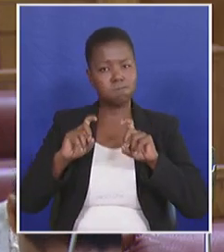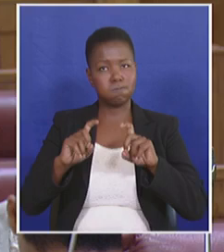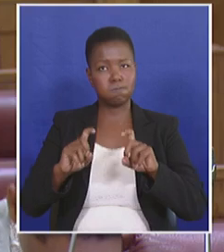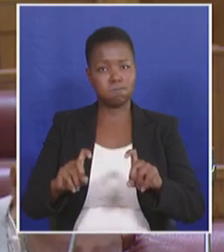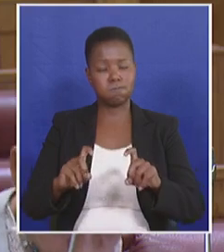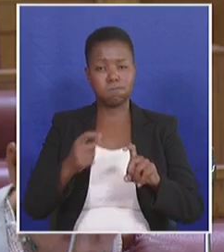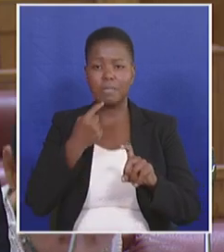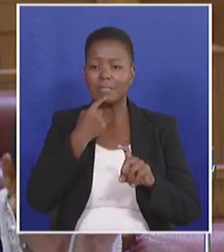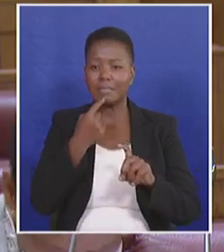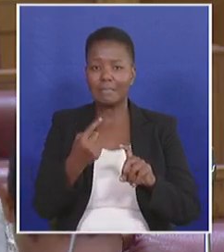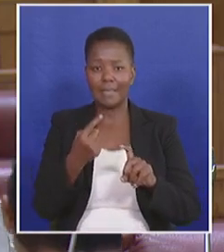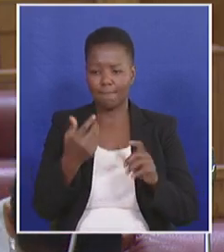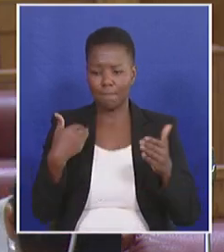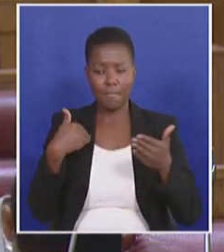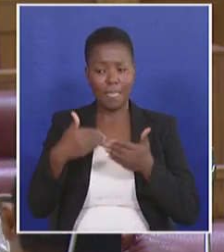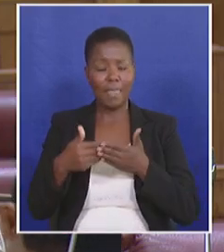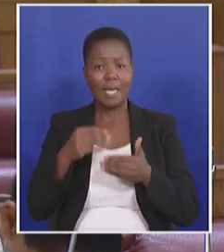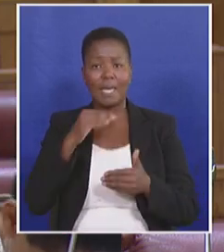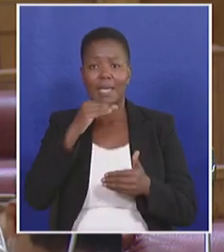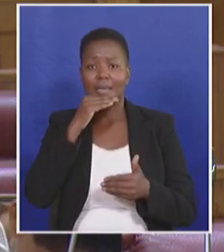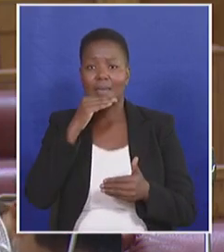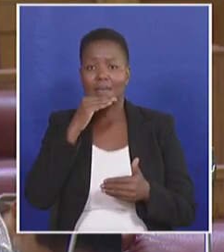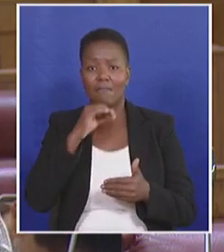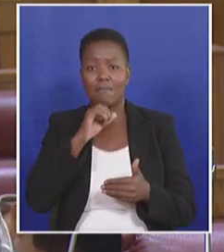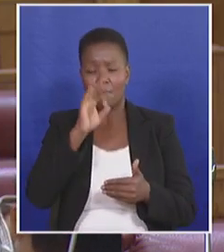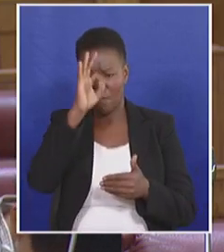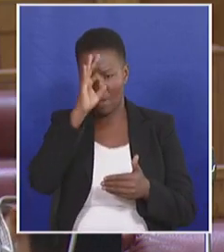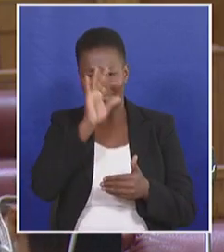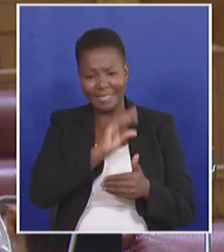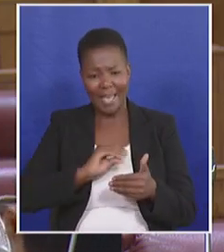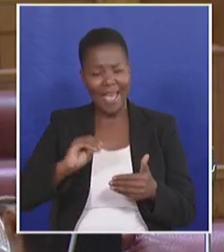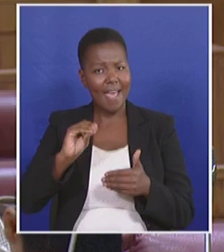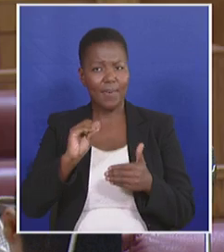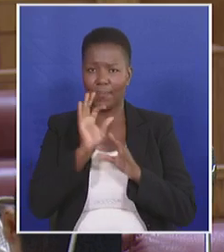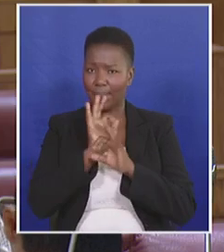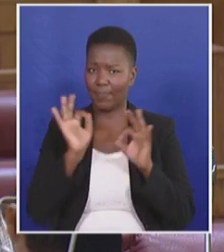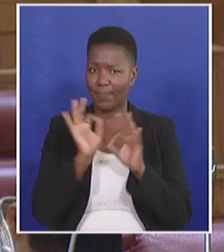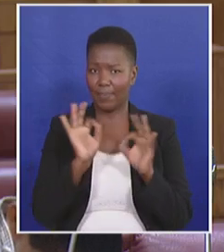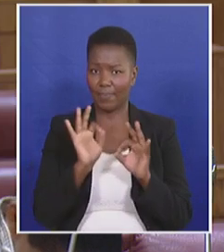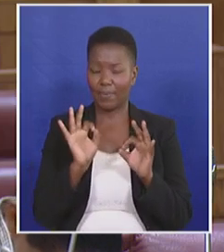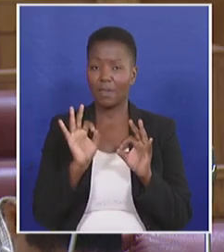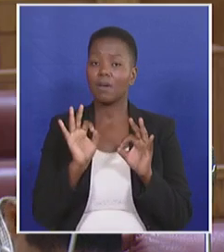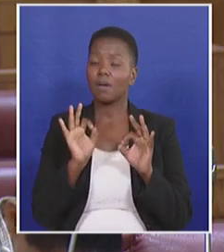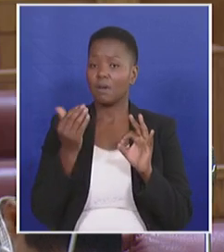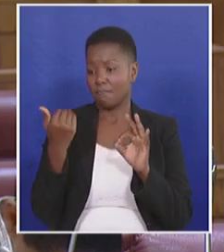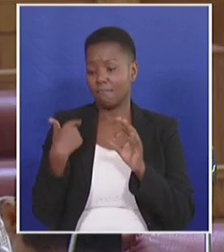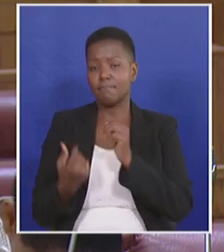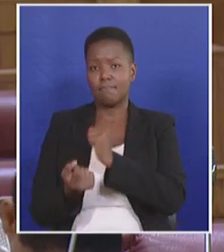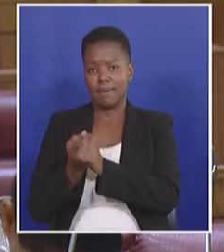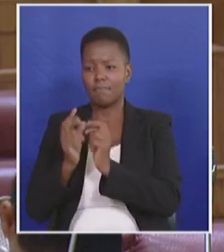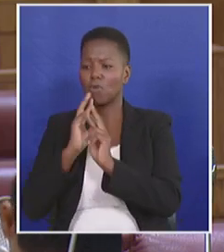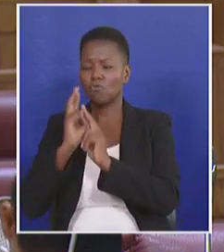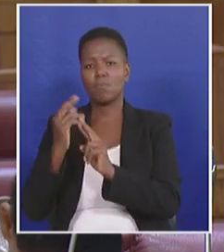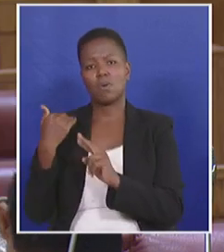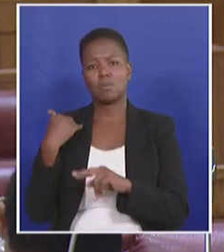was highlighted as a pressing issue as raised in the National Development Plan 2030. The report of the